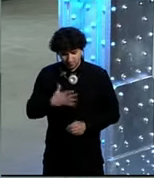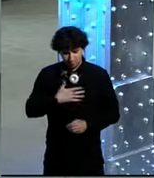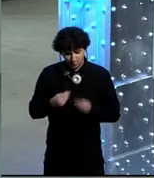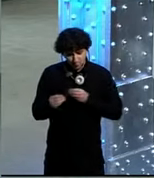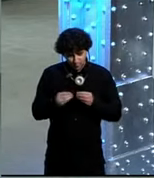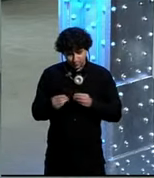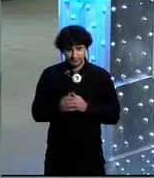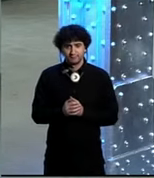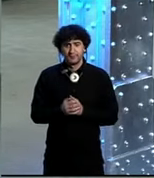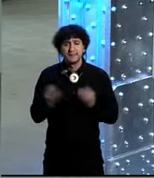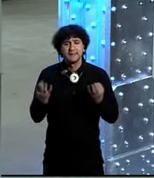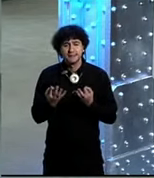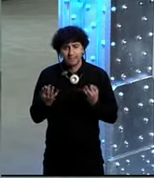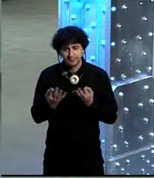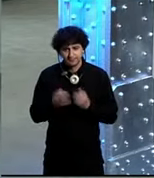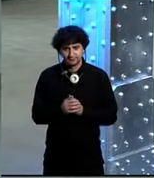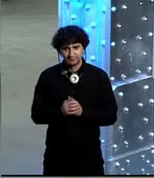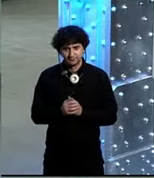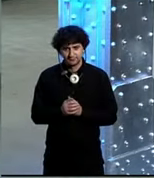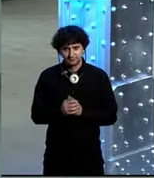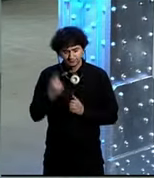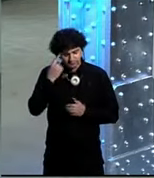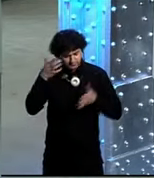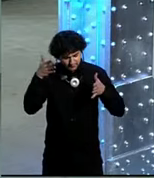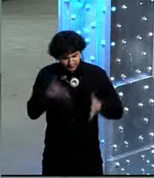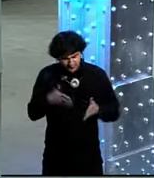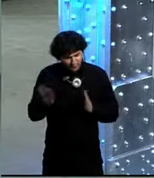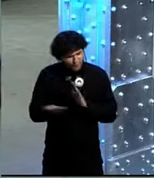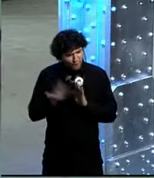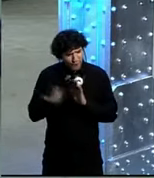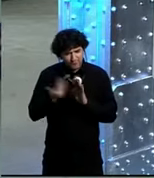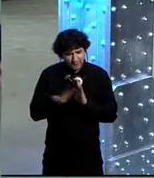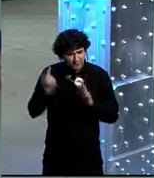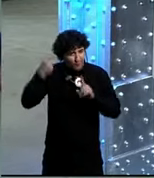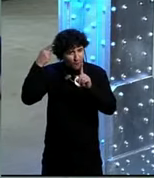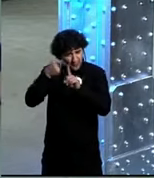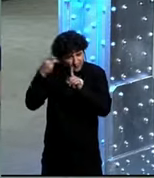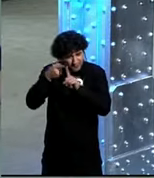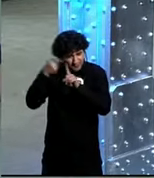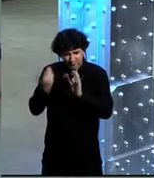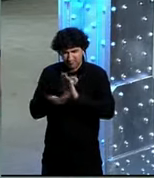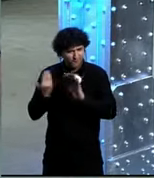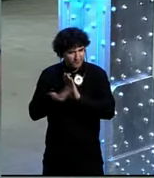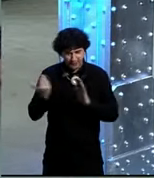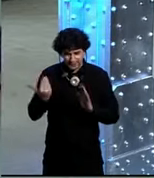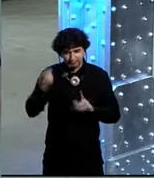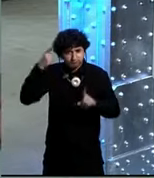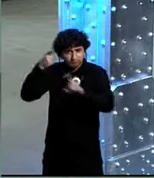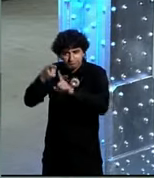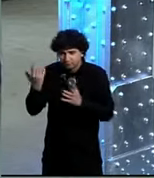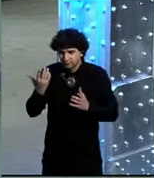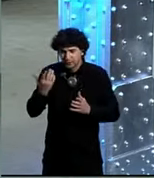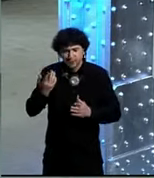down waypoints, goalposts, where we want to go, but have your working crew standing at the